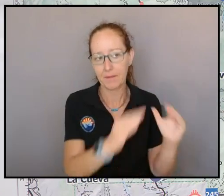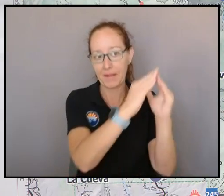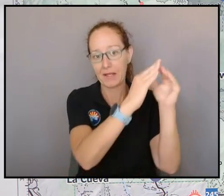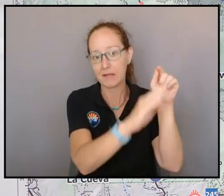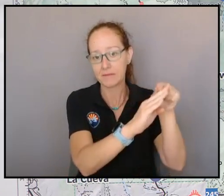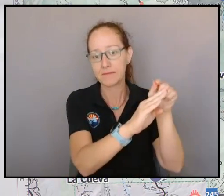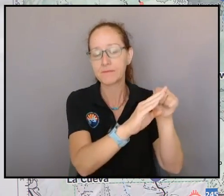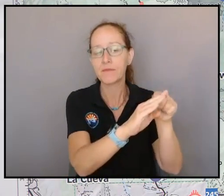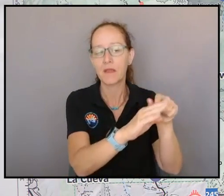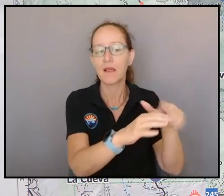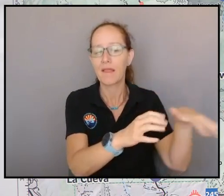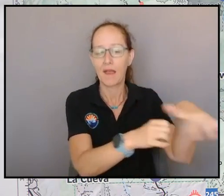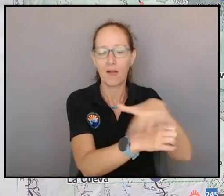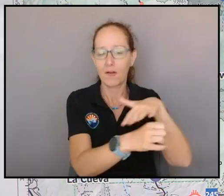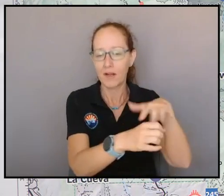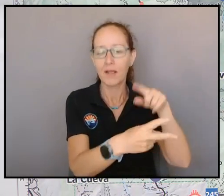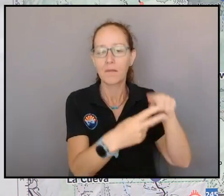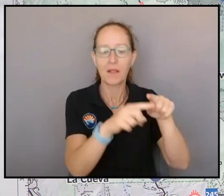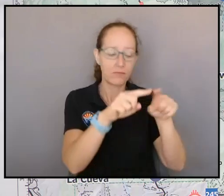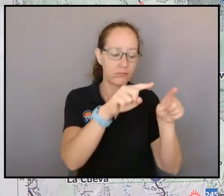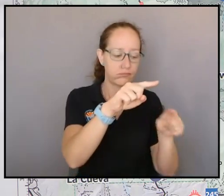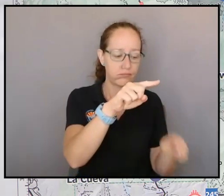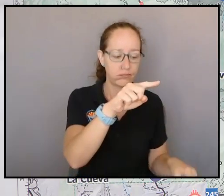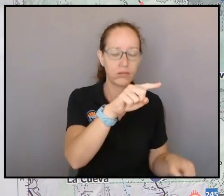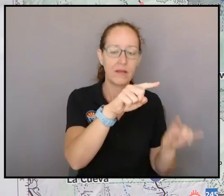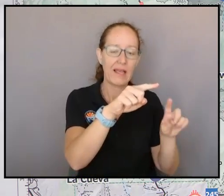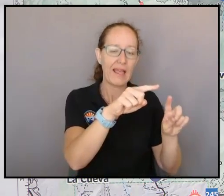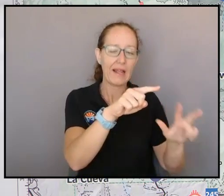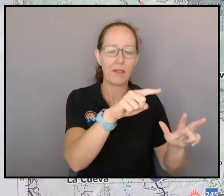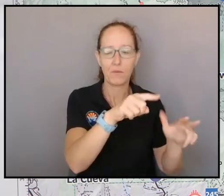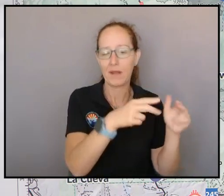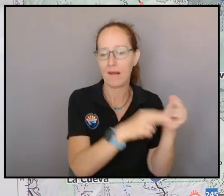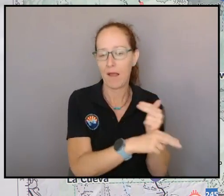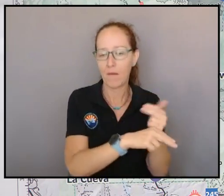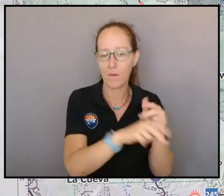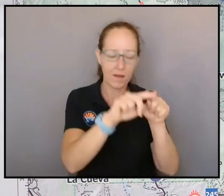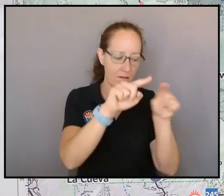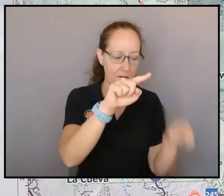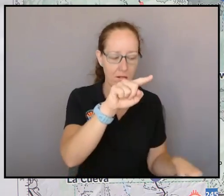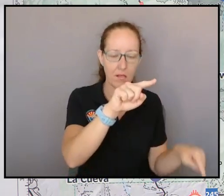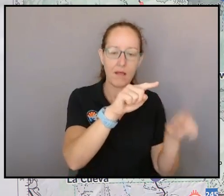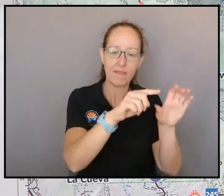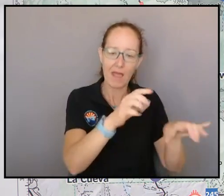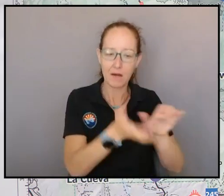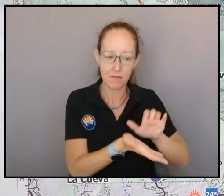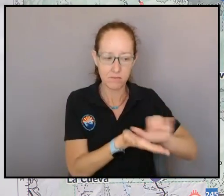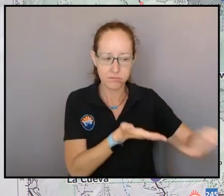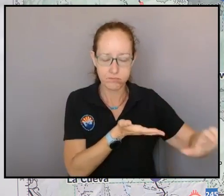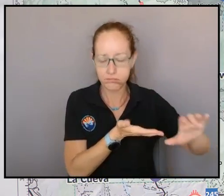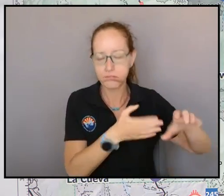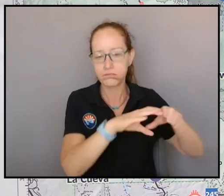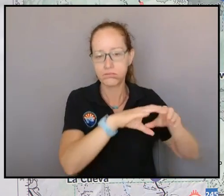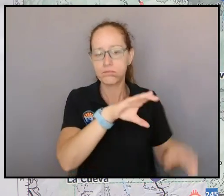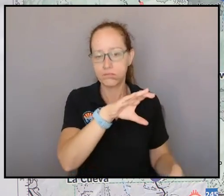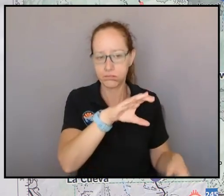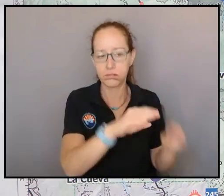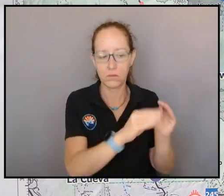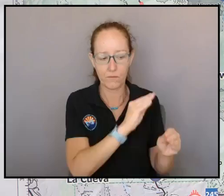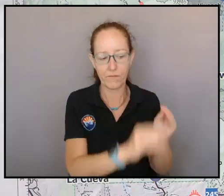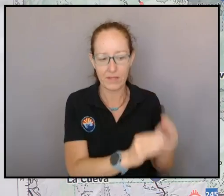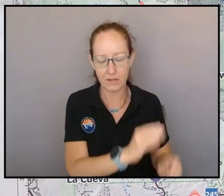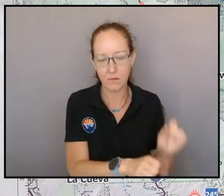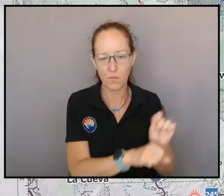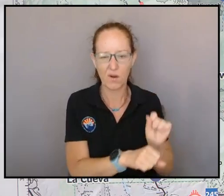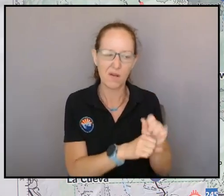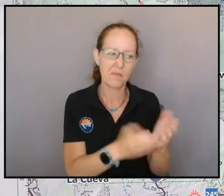this piece of the dozer line. Probably about another shift or two to complete that work. And we'll just, again, weather